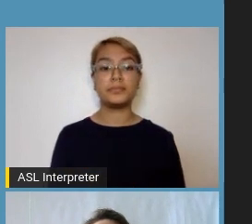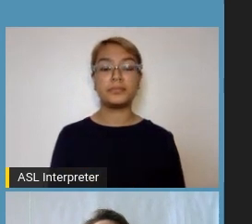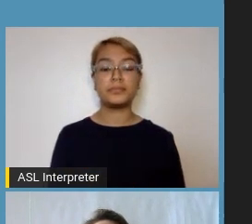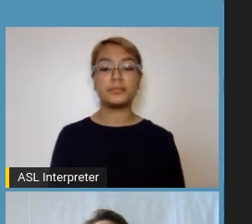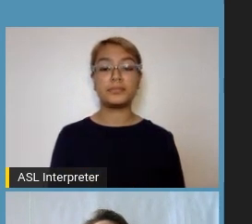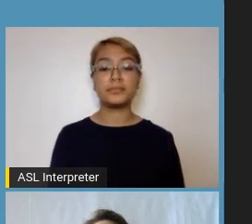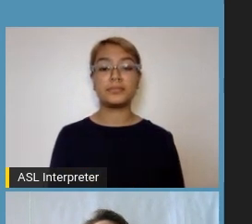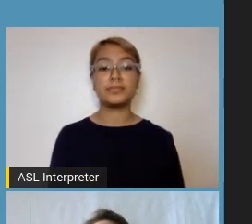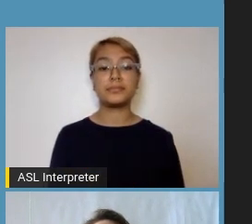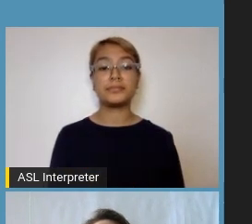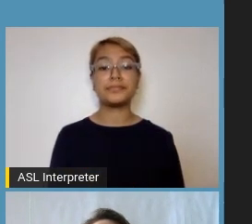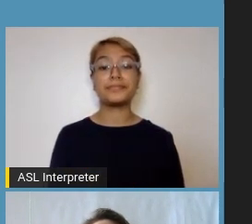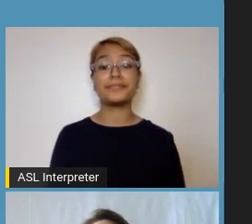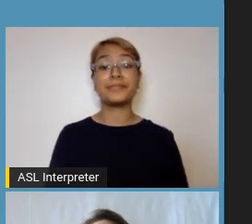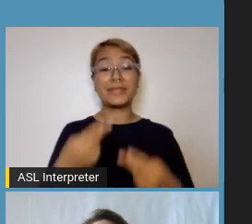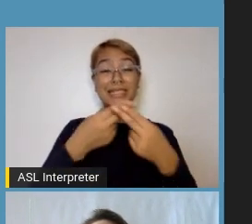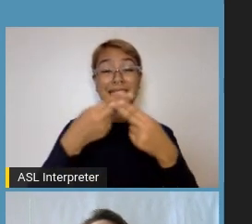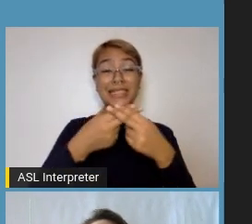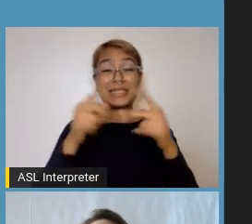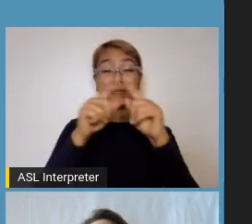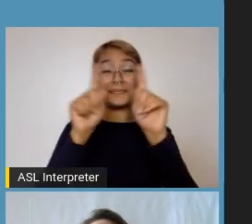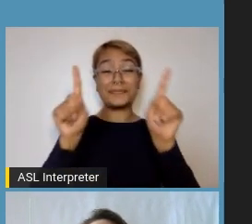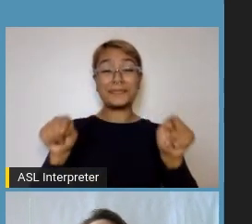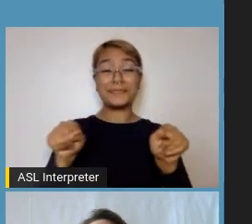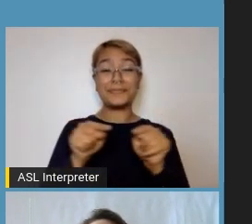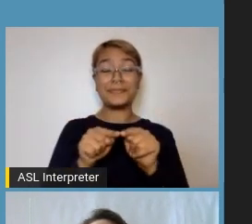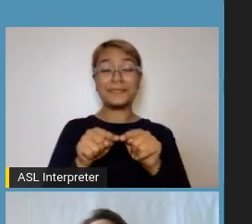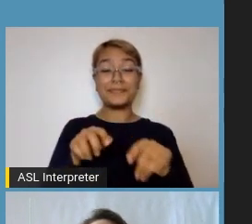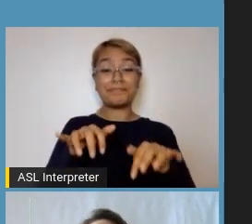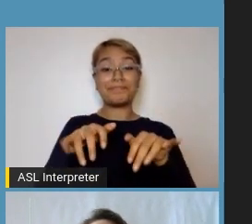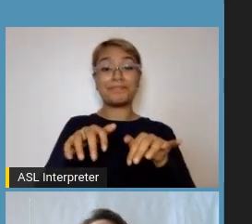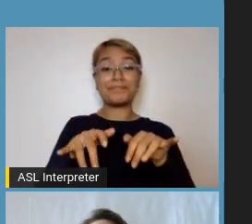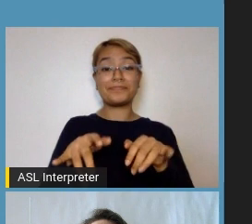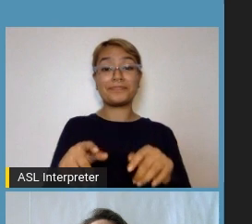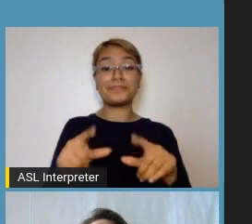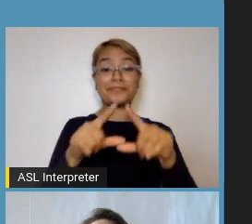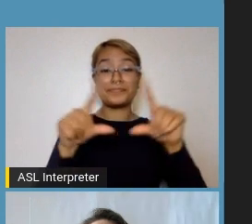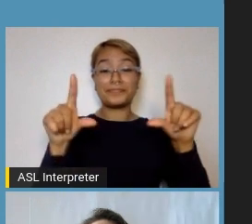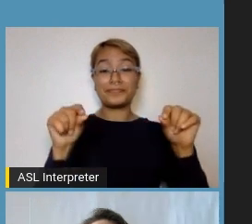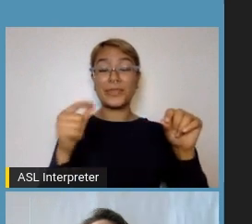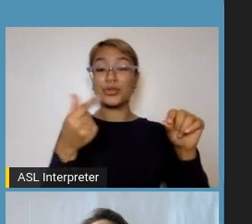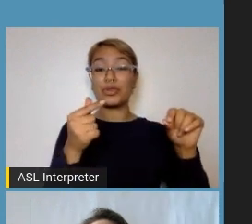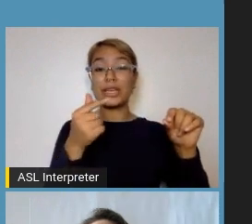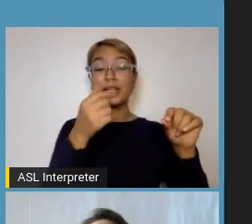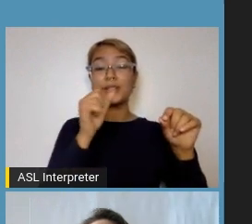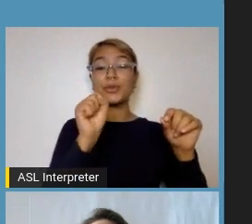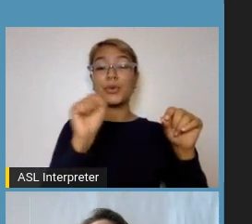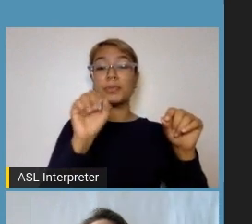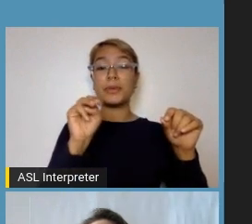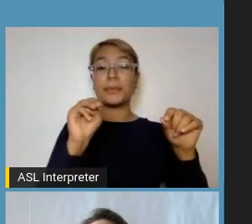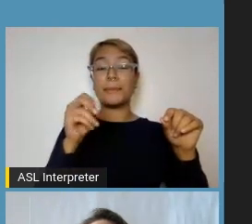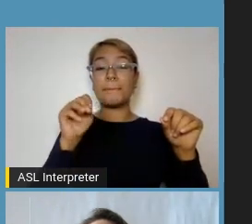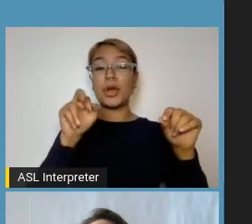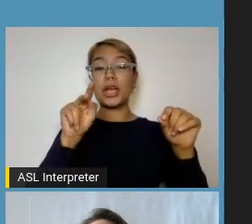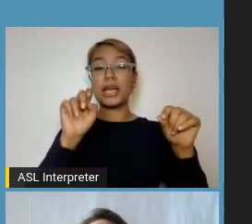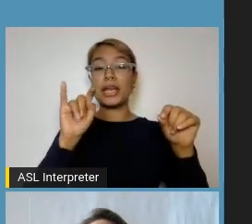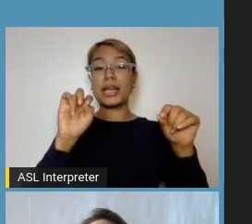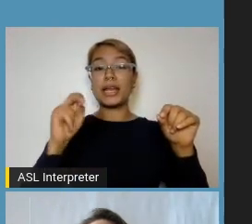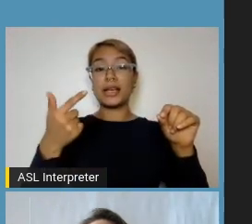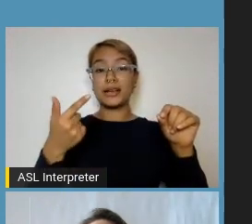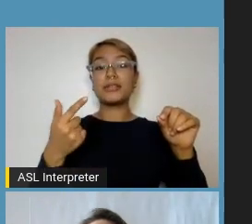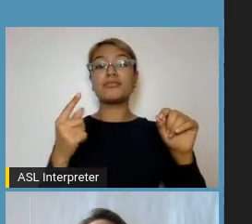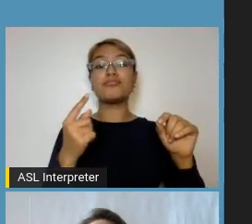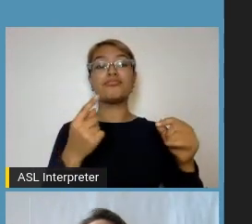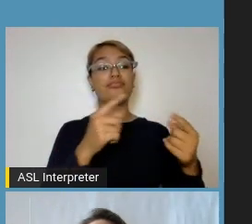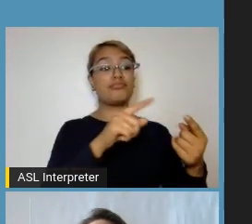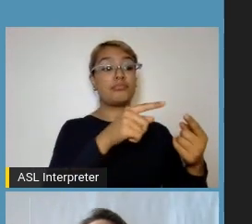Slide 8 has an image of a keyboard with a large green button reading Social Media Marketing. The title of the slide says Going from Personal to Business,